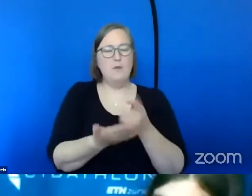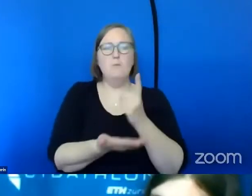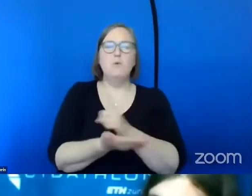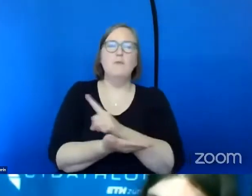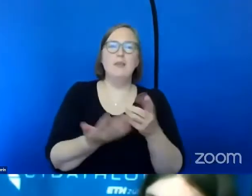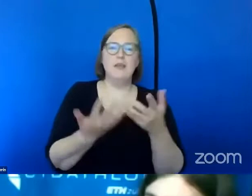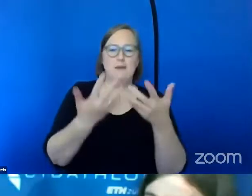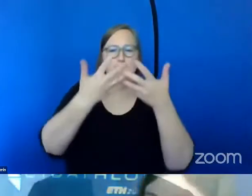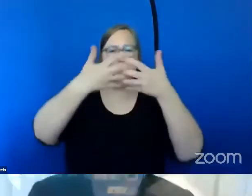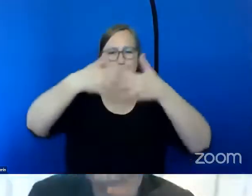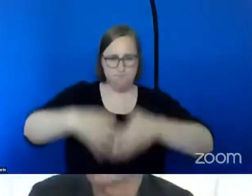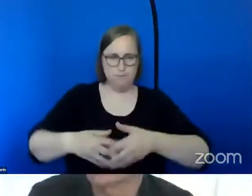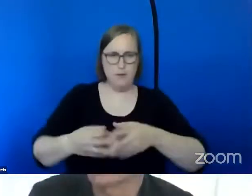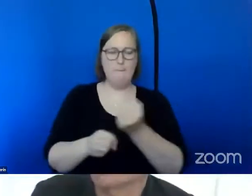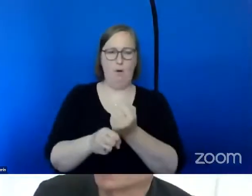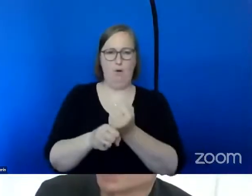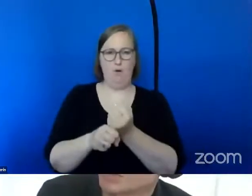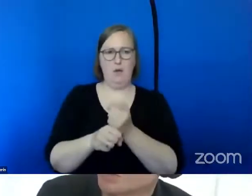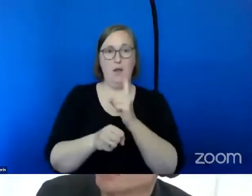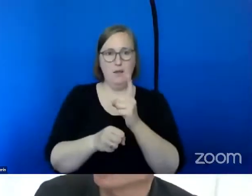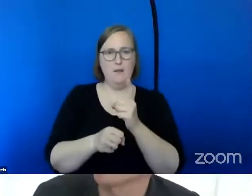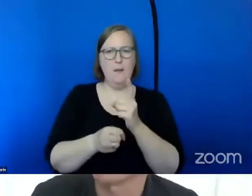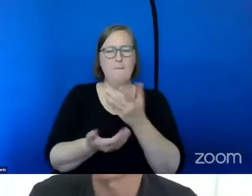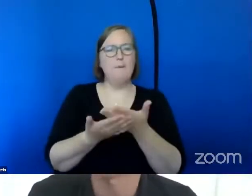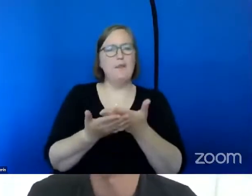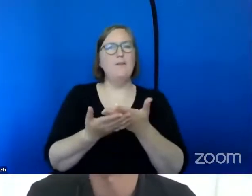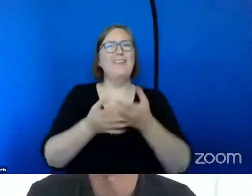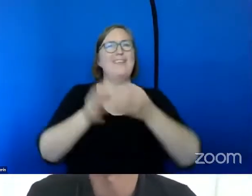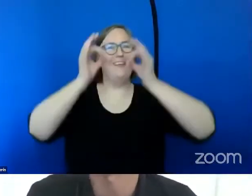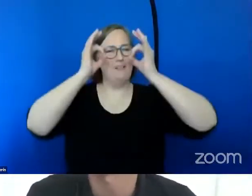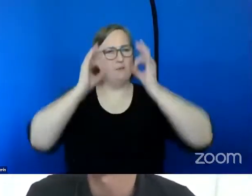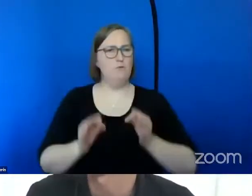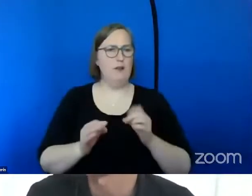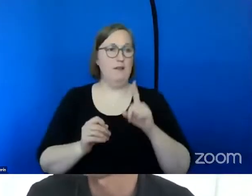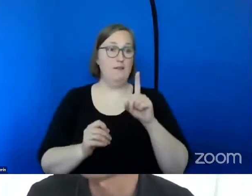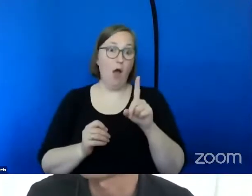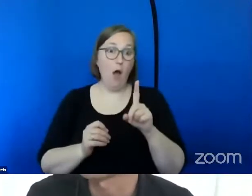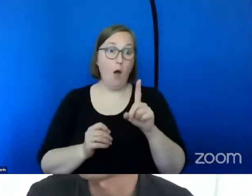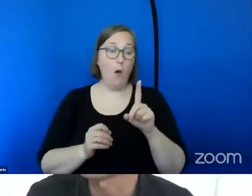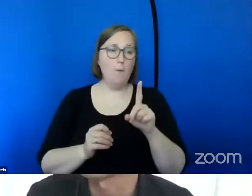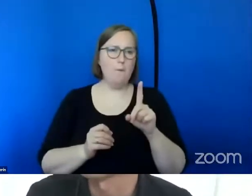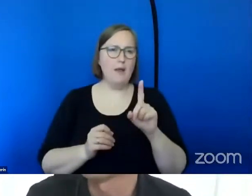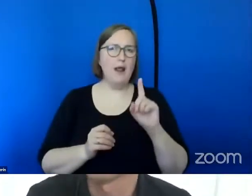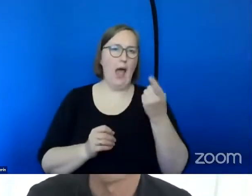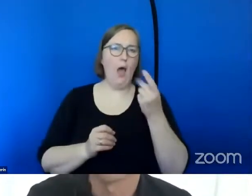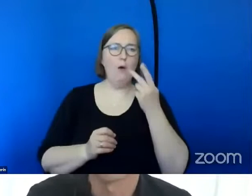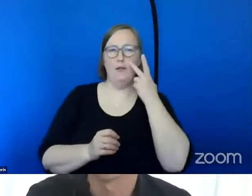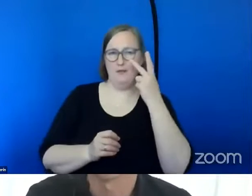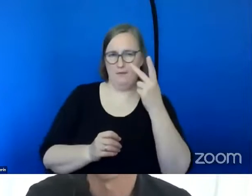They Magnus put a bit too much force on the marble, and then the task was failed.